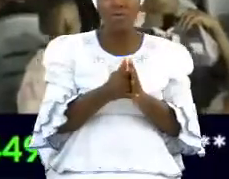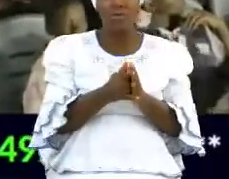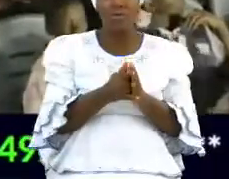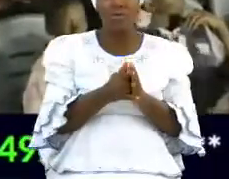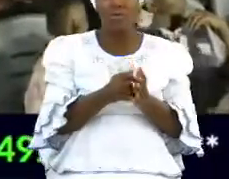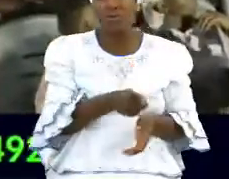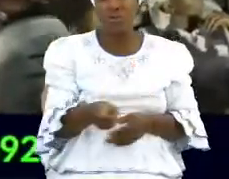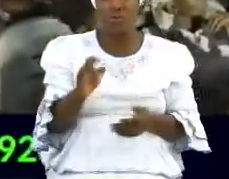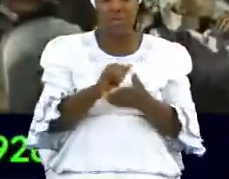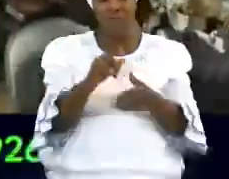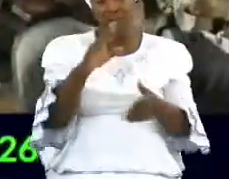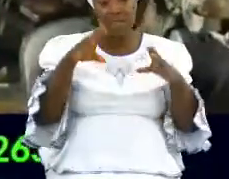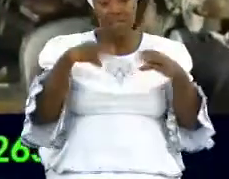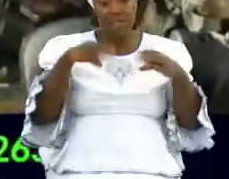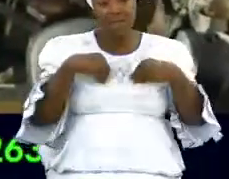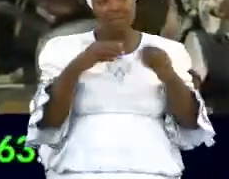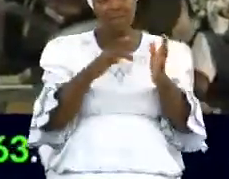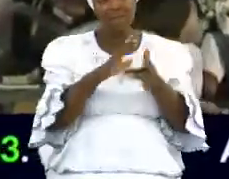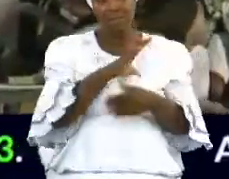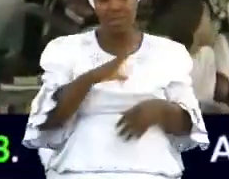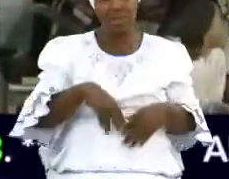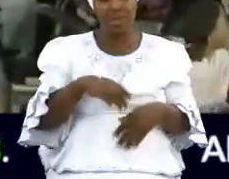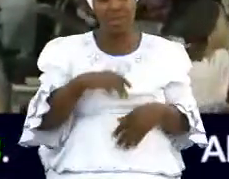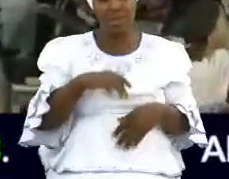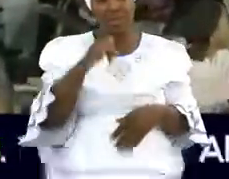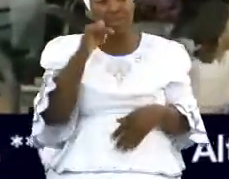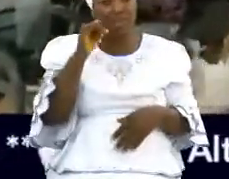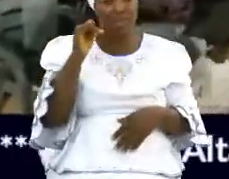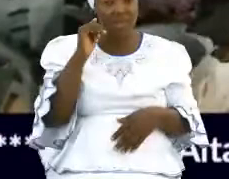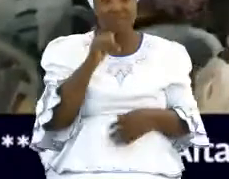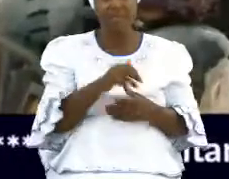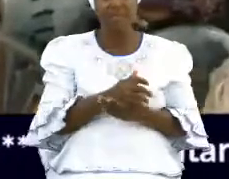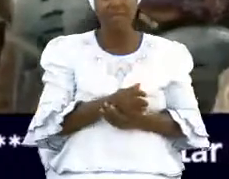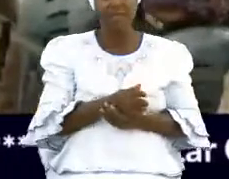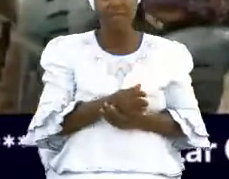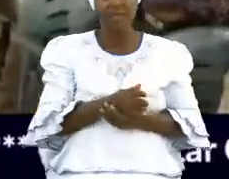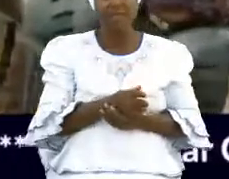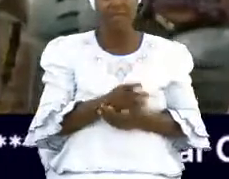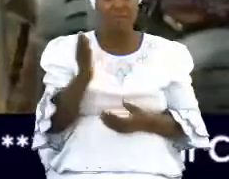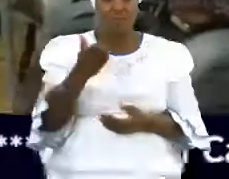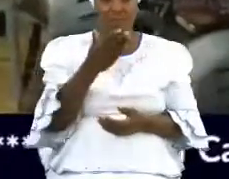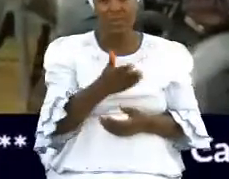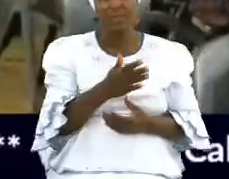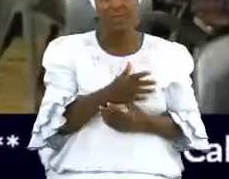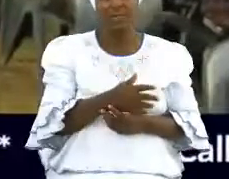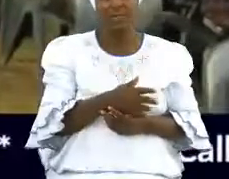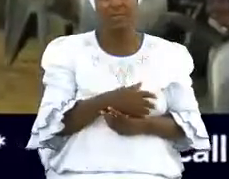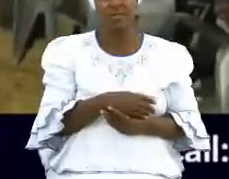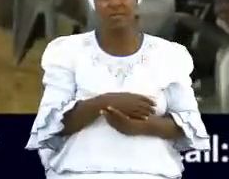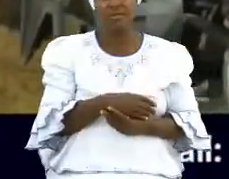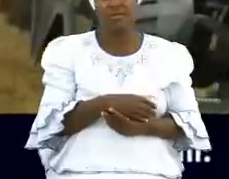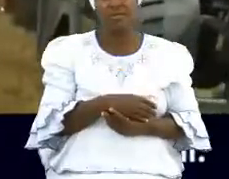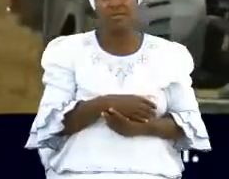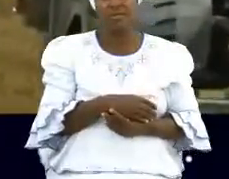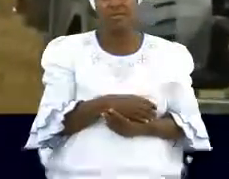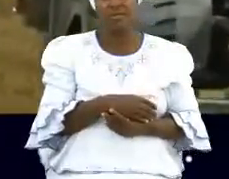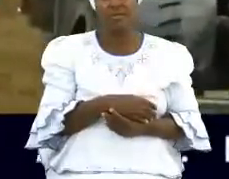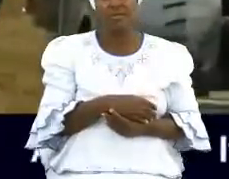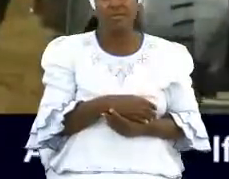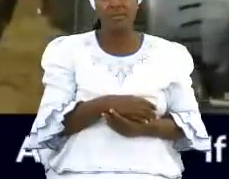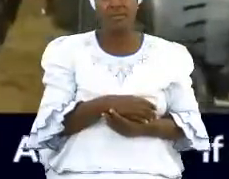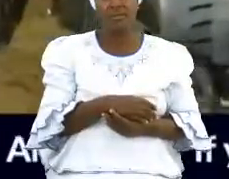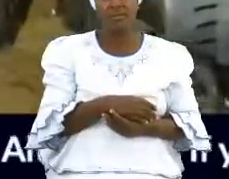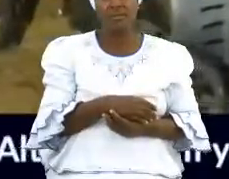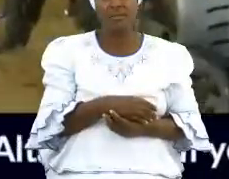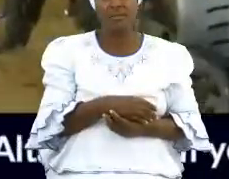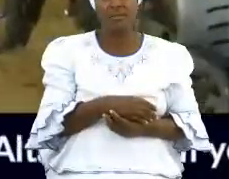2 p.m. Believers' lunch. Come and dine with the people of God. You are now